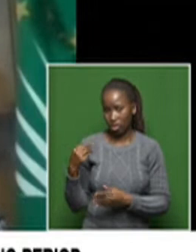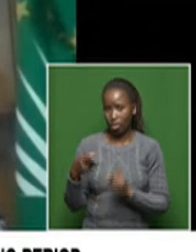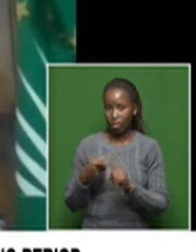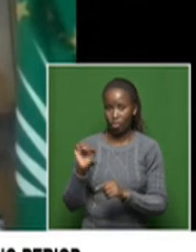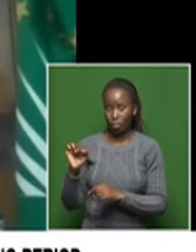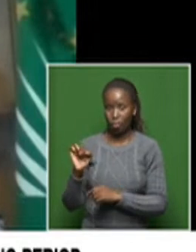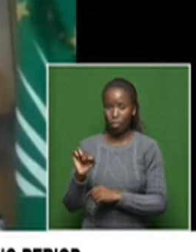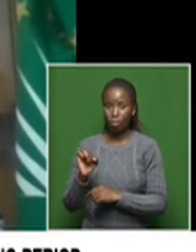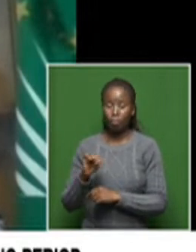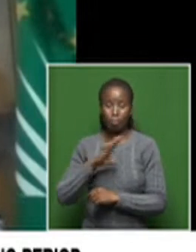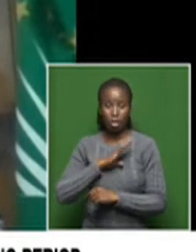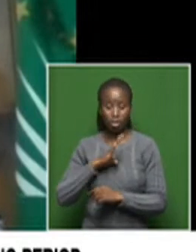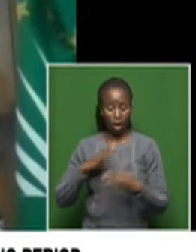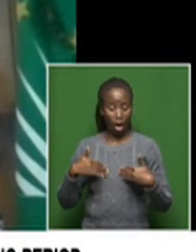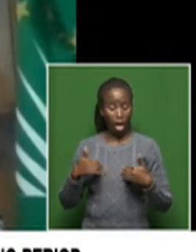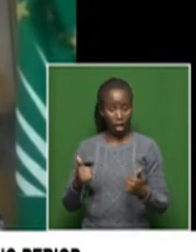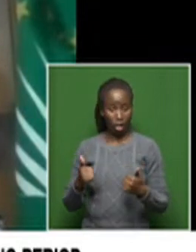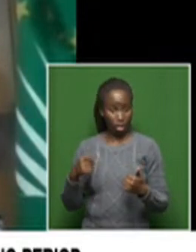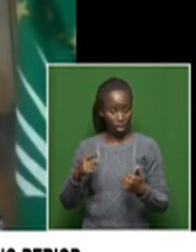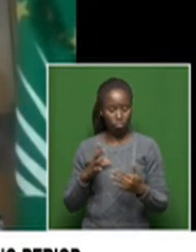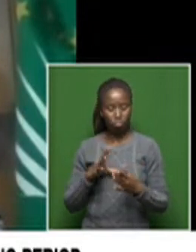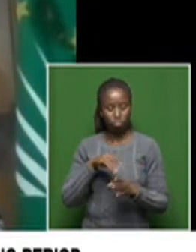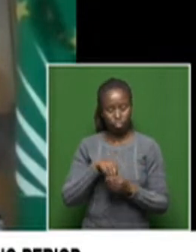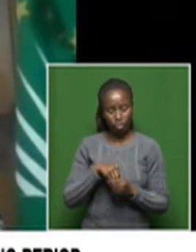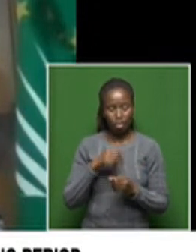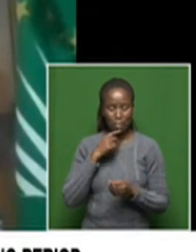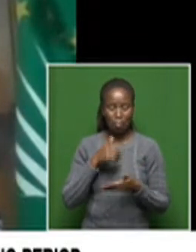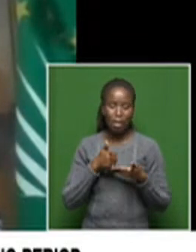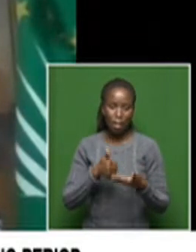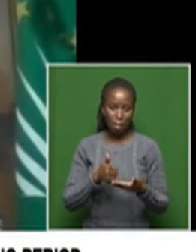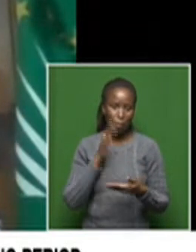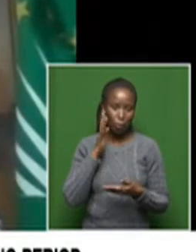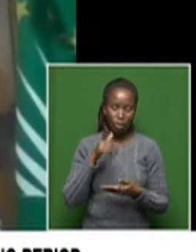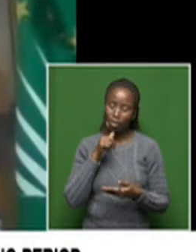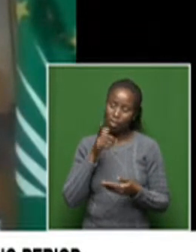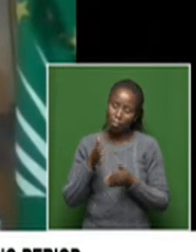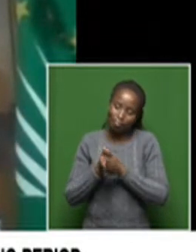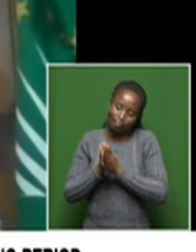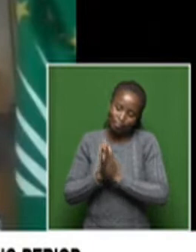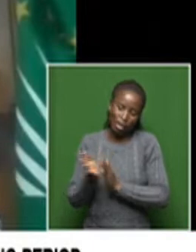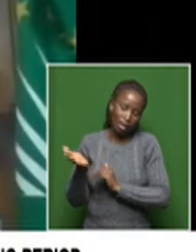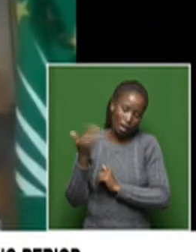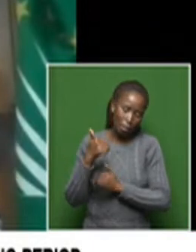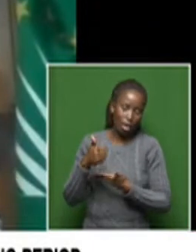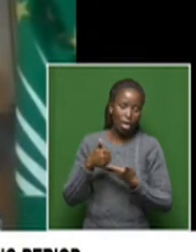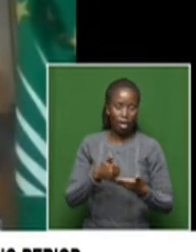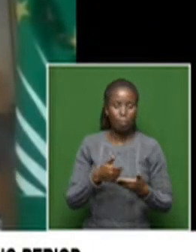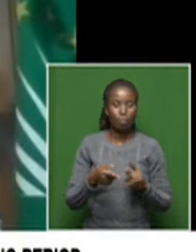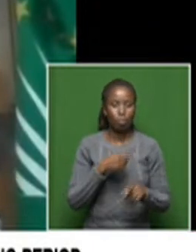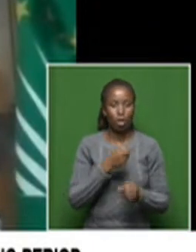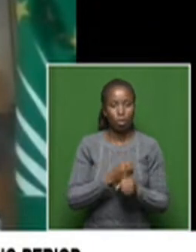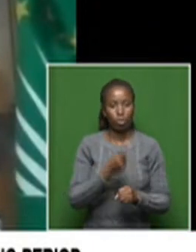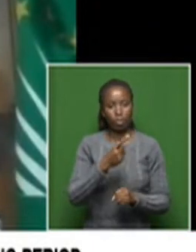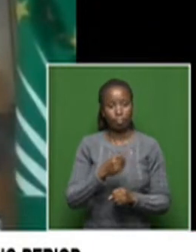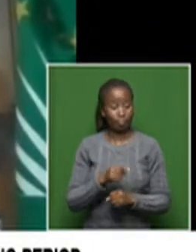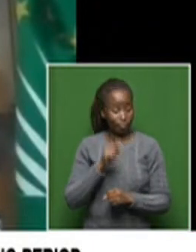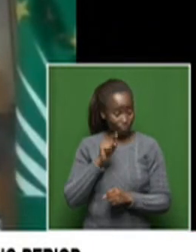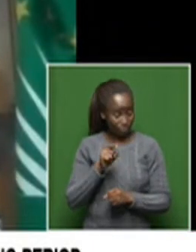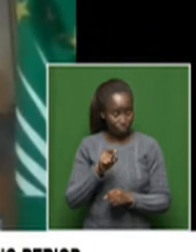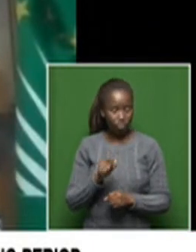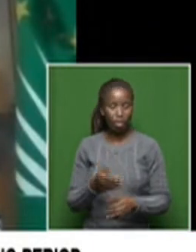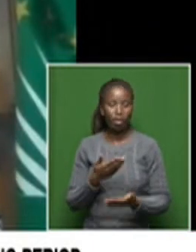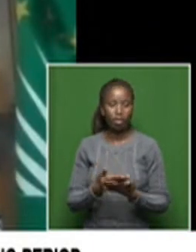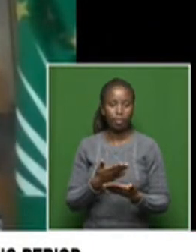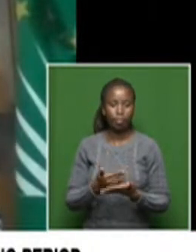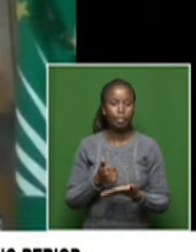who have responded swiftly when we called them yesterday afternoon to say, please come and help us in Gauteng. What this will do, will